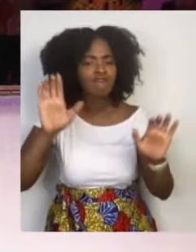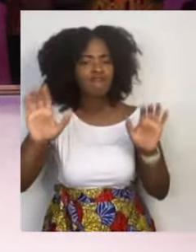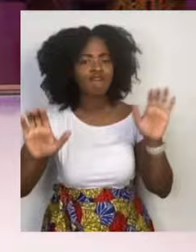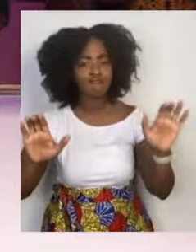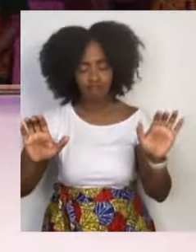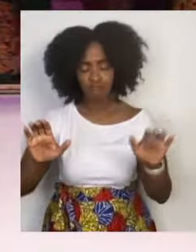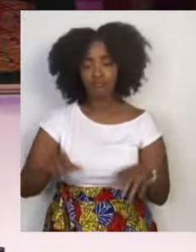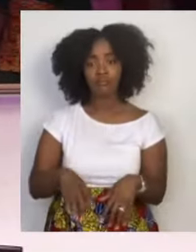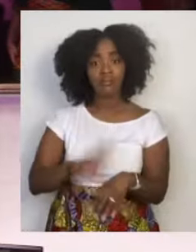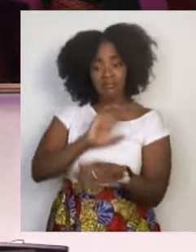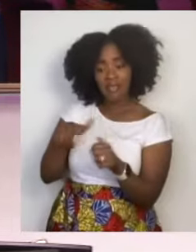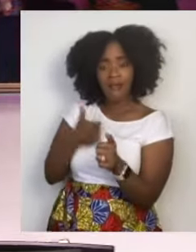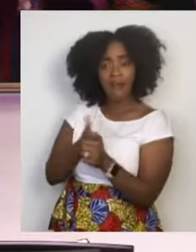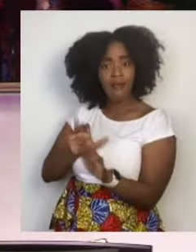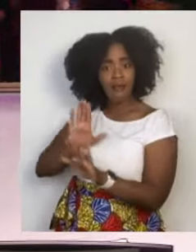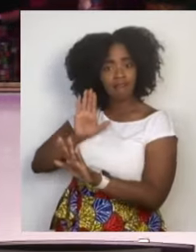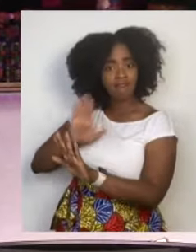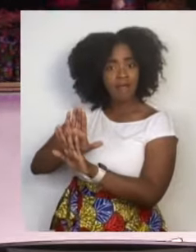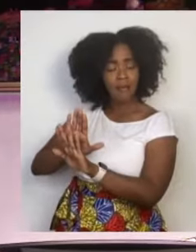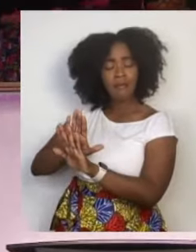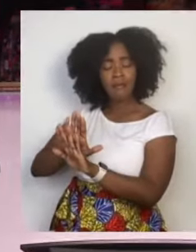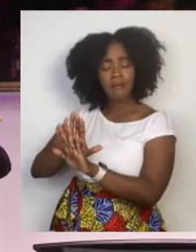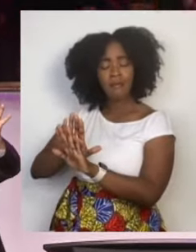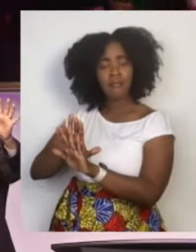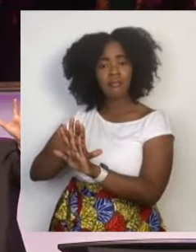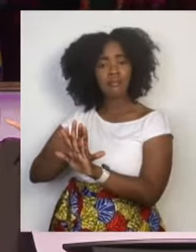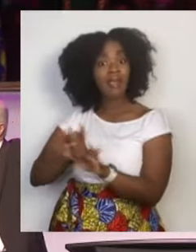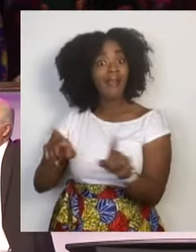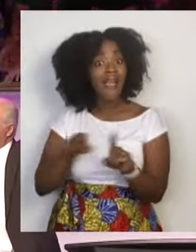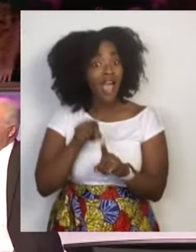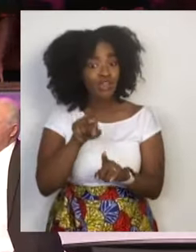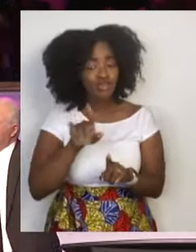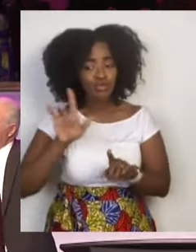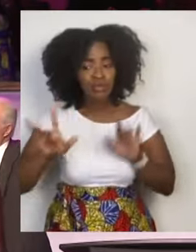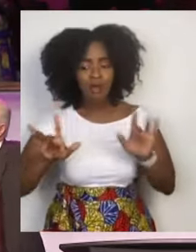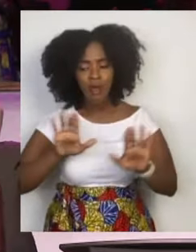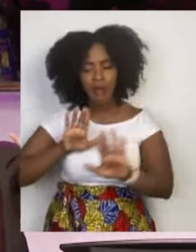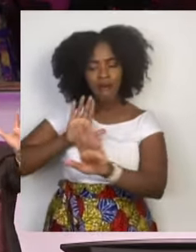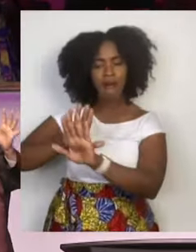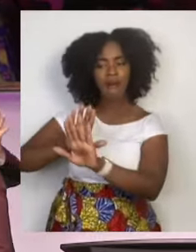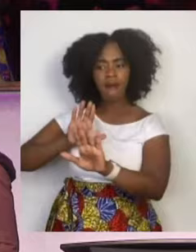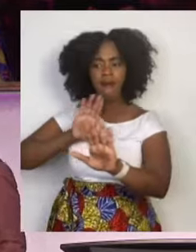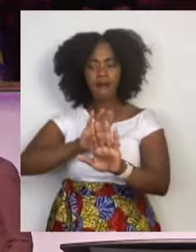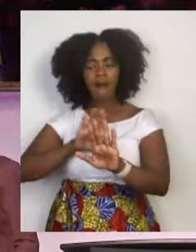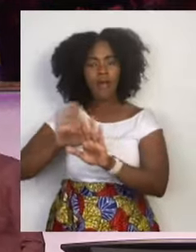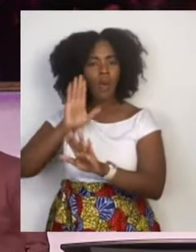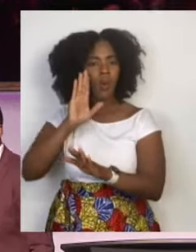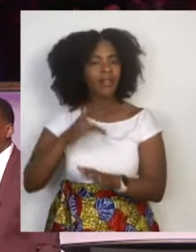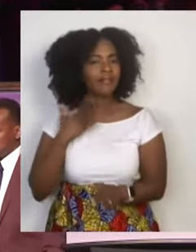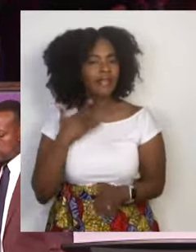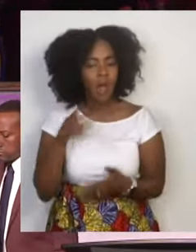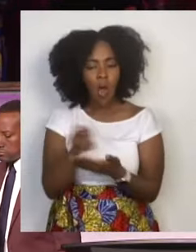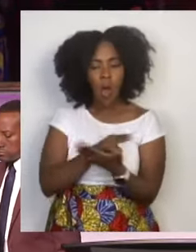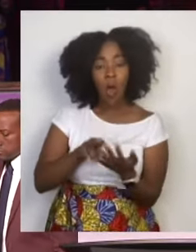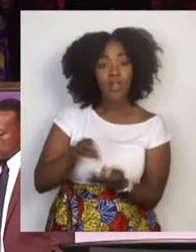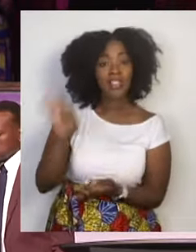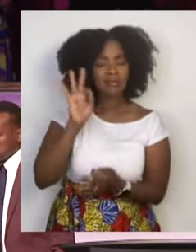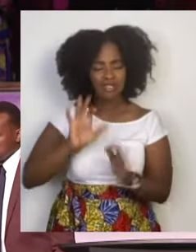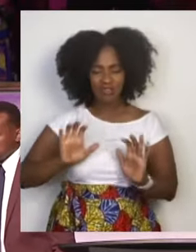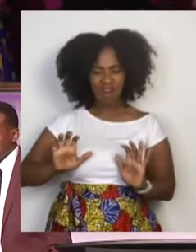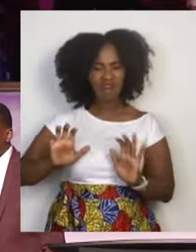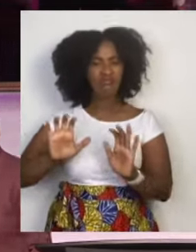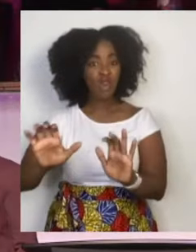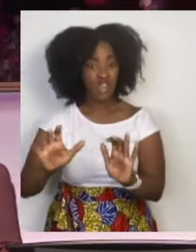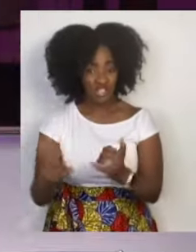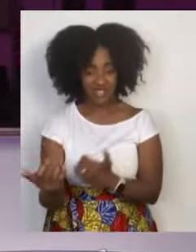their back, they're going to feel a Holy Ghost push this morning. They're going to know that the wind of God is at